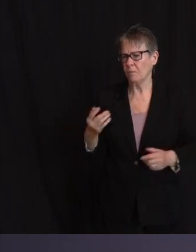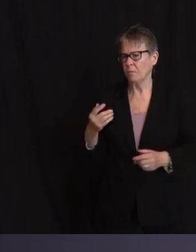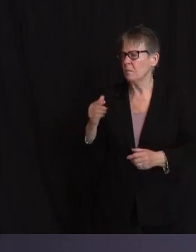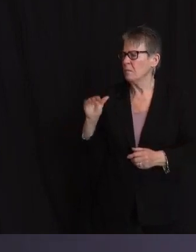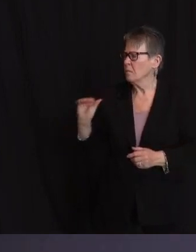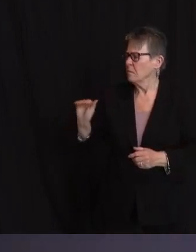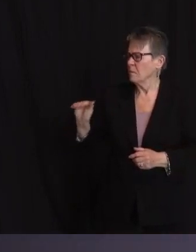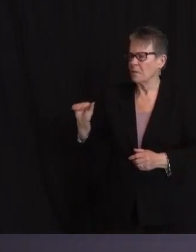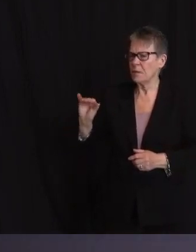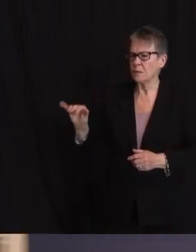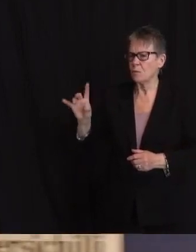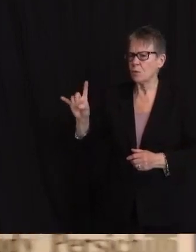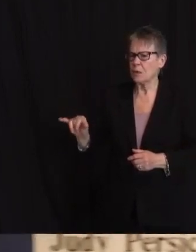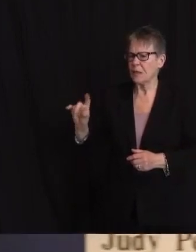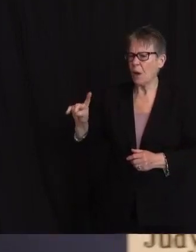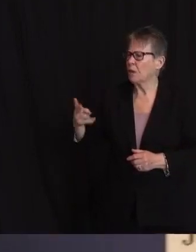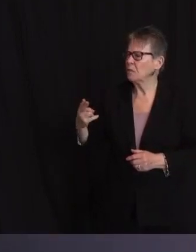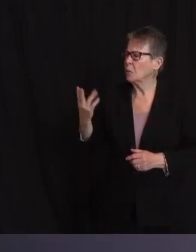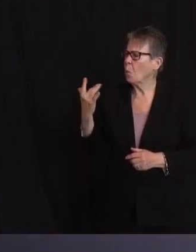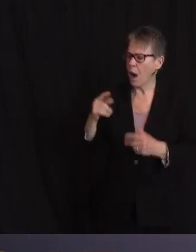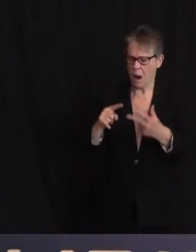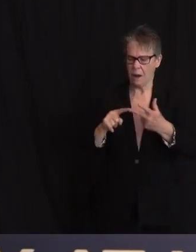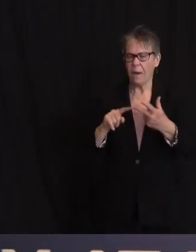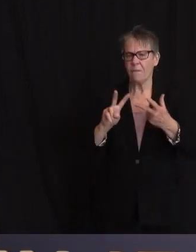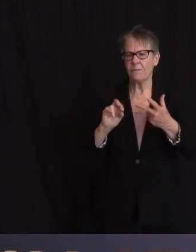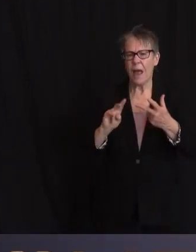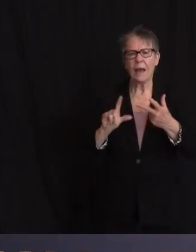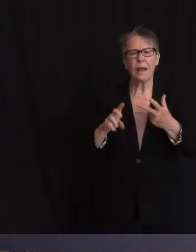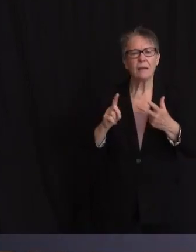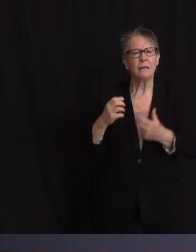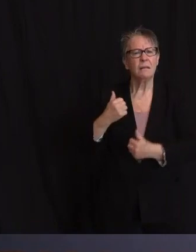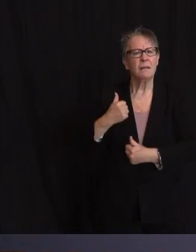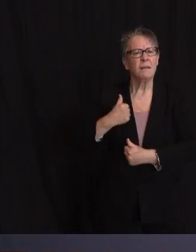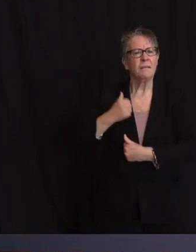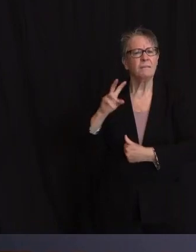or Ed from Menlo Park? And I'm not sure